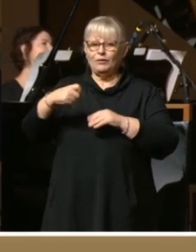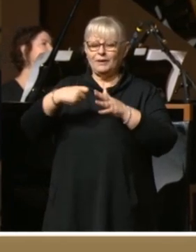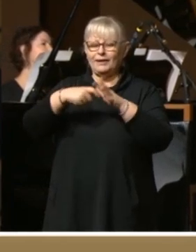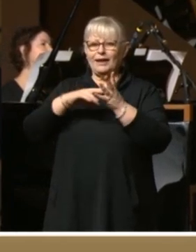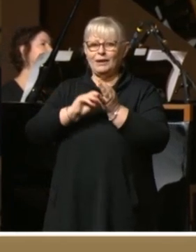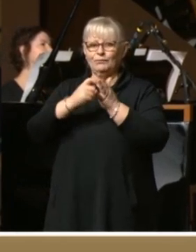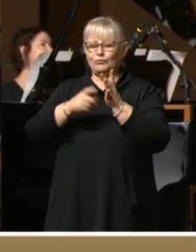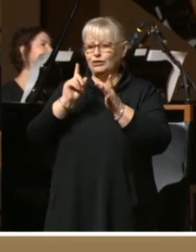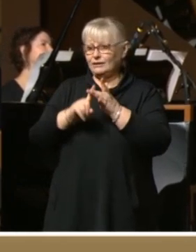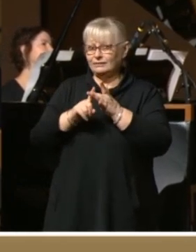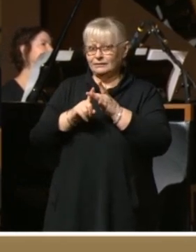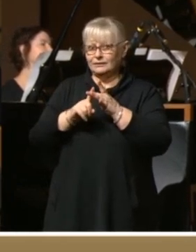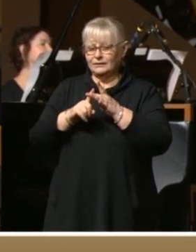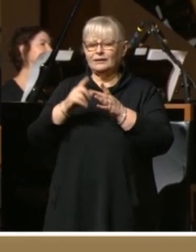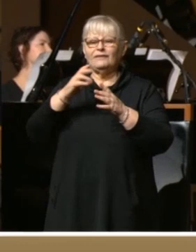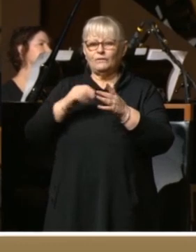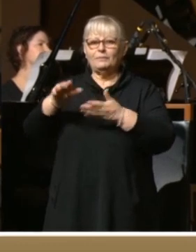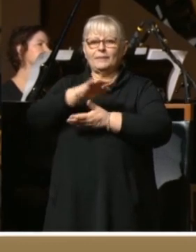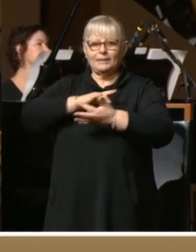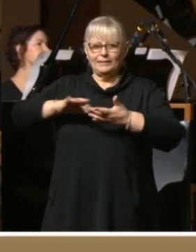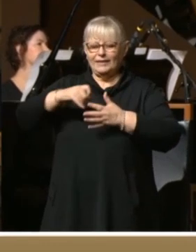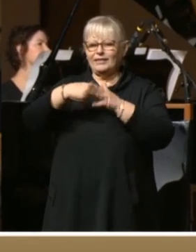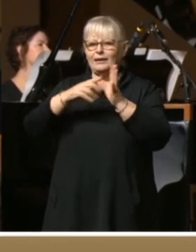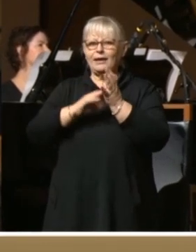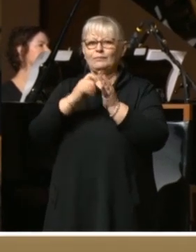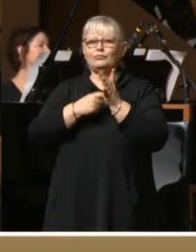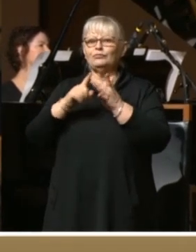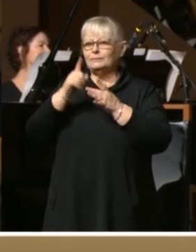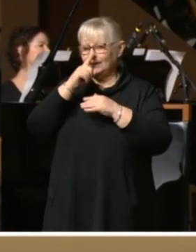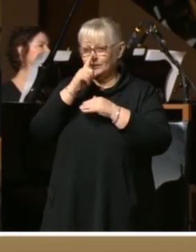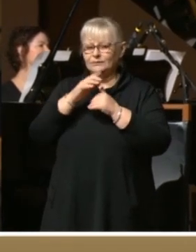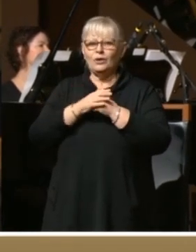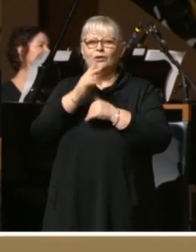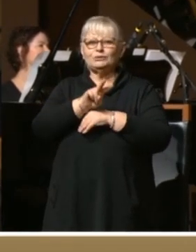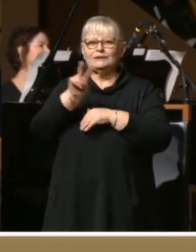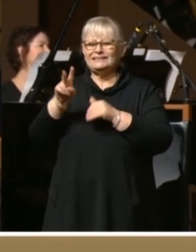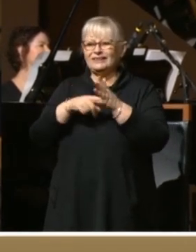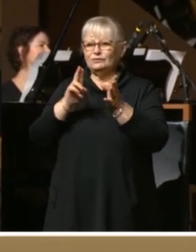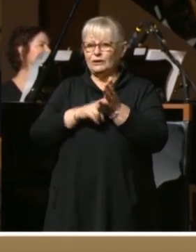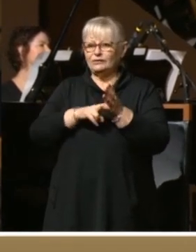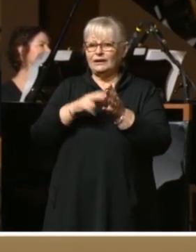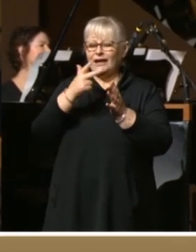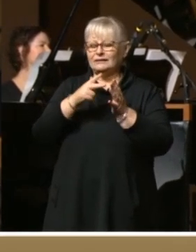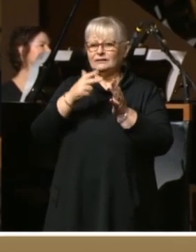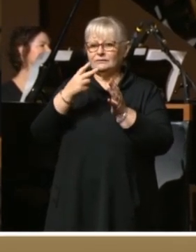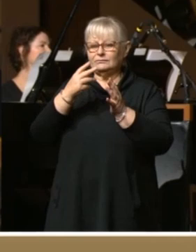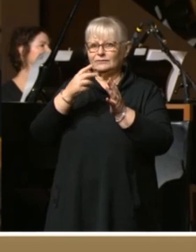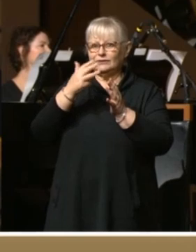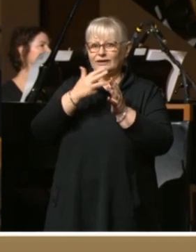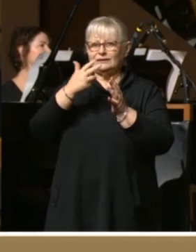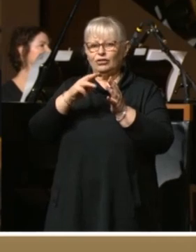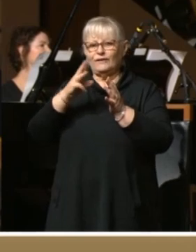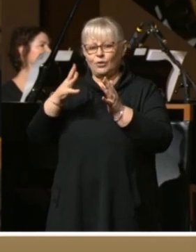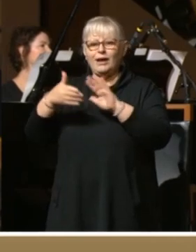people and country, the Nyambri, the Canberra, gazetted on the 22nd of January 1834 under the New South Wales colonial